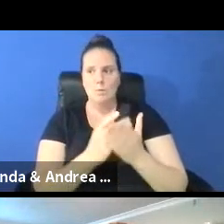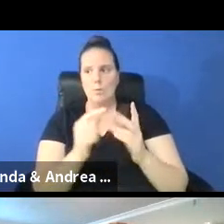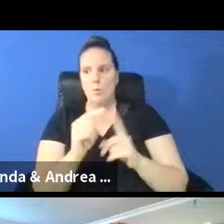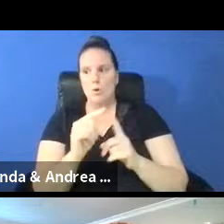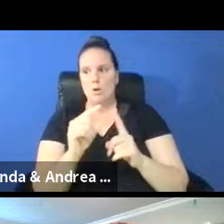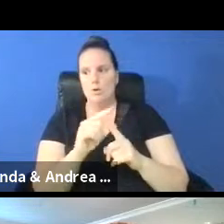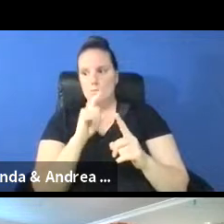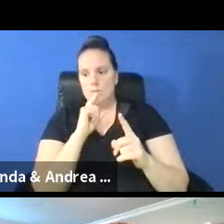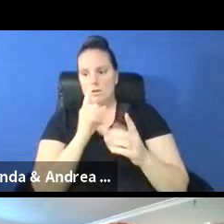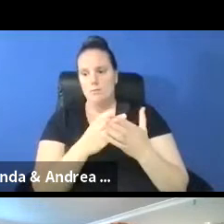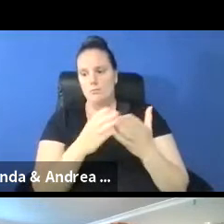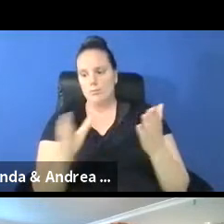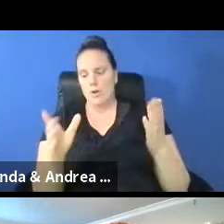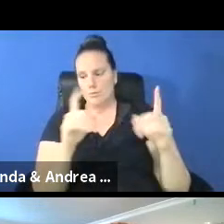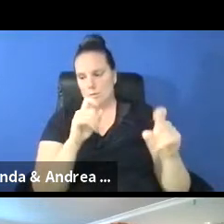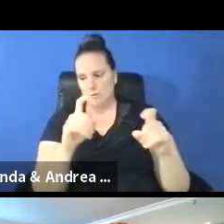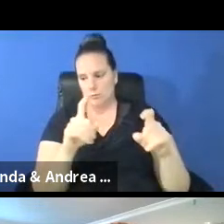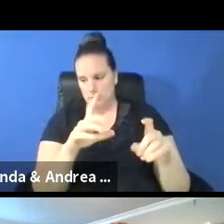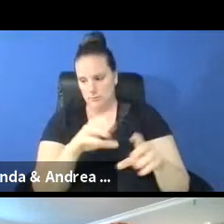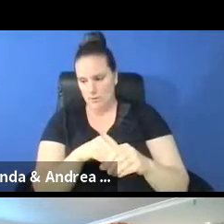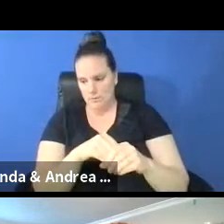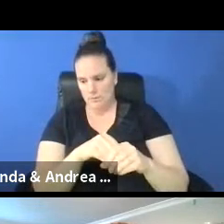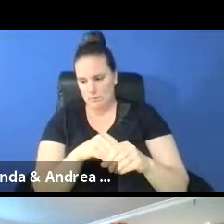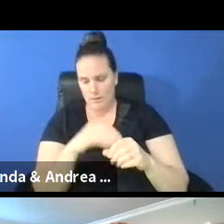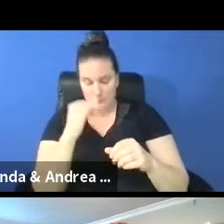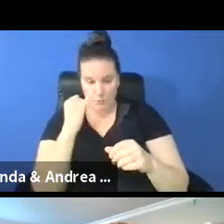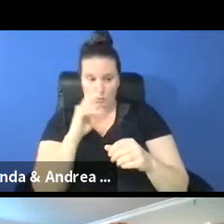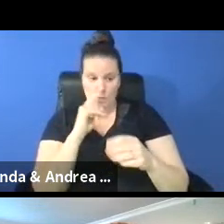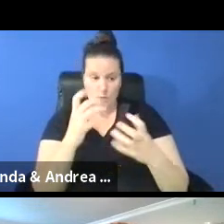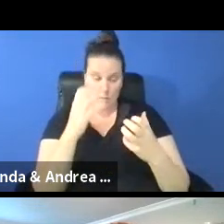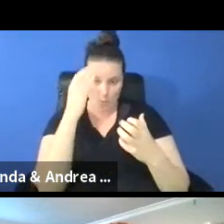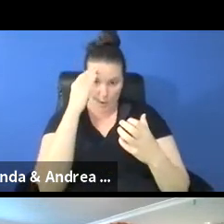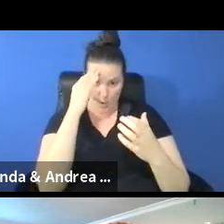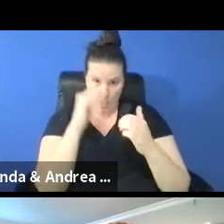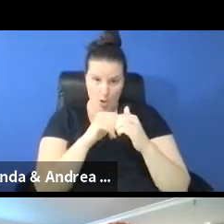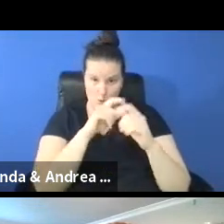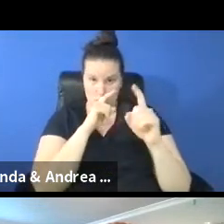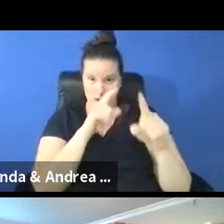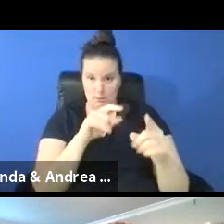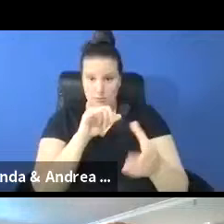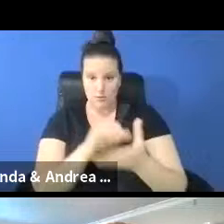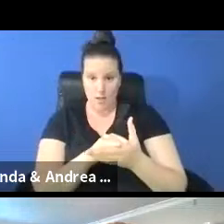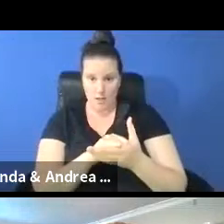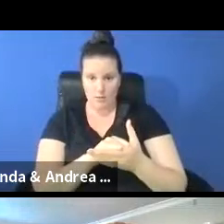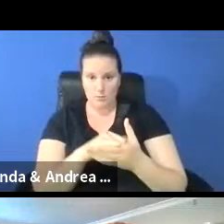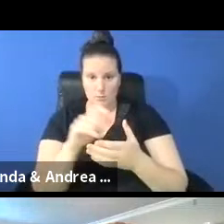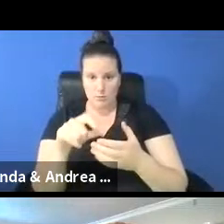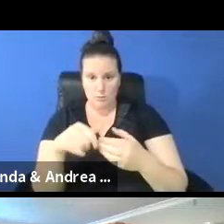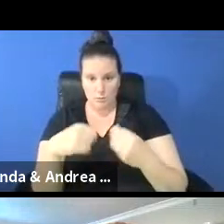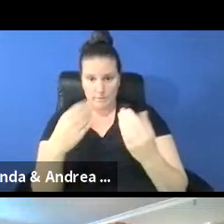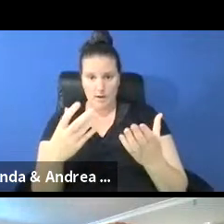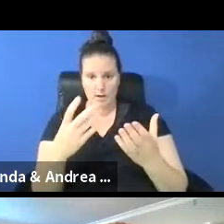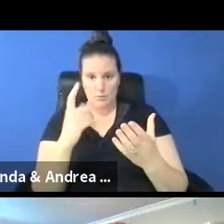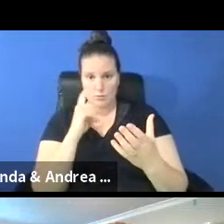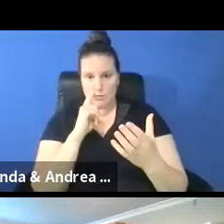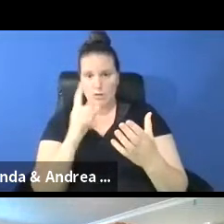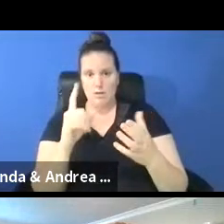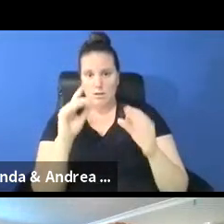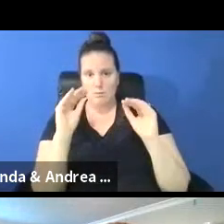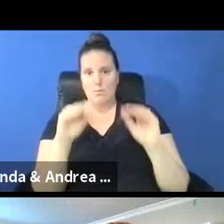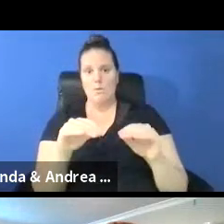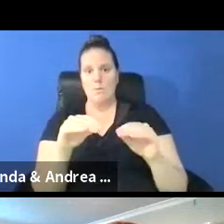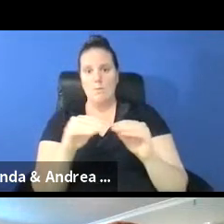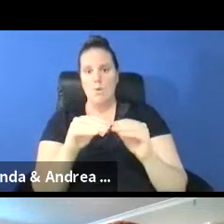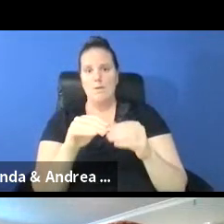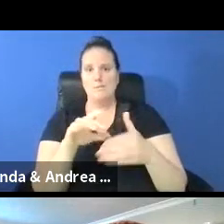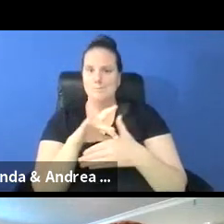have some really broad questions in there. And so if we really want to know how to answer those, we need to provide, really put some more